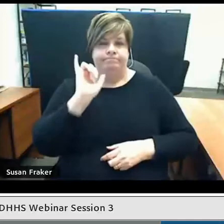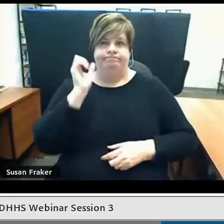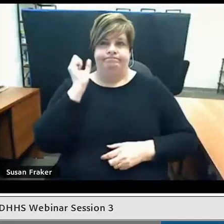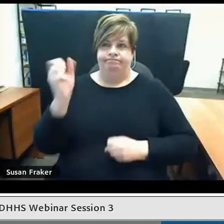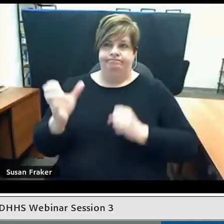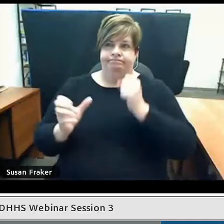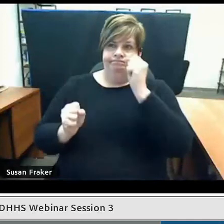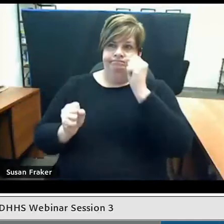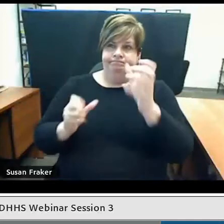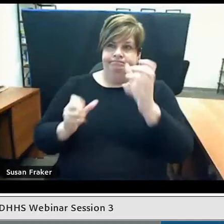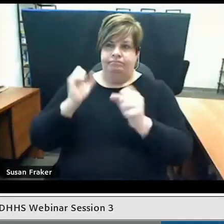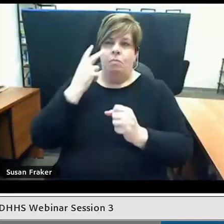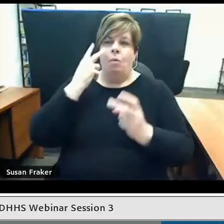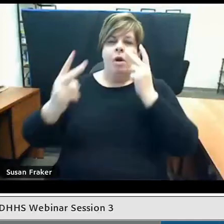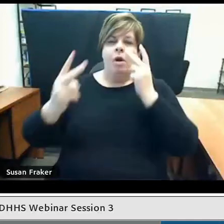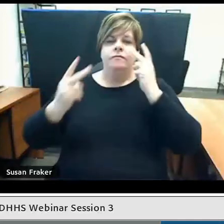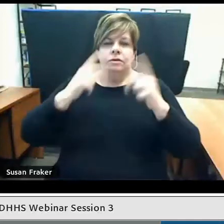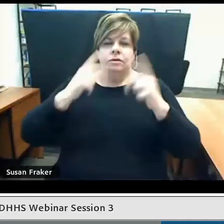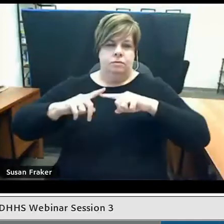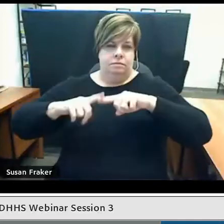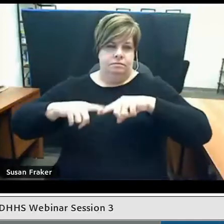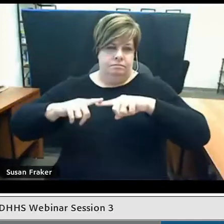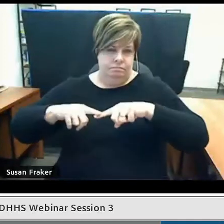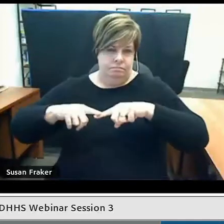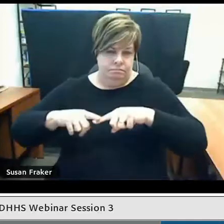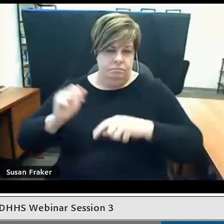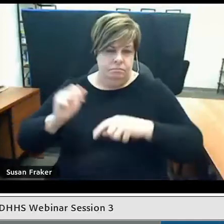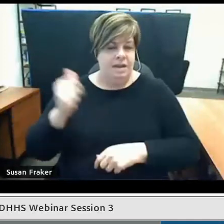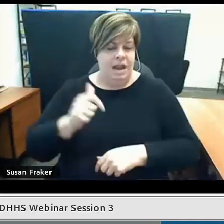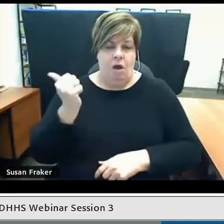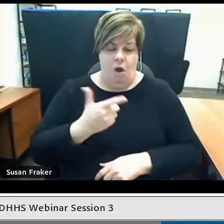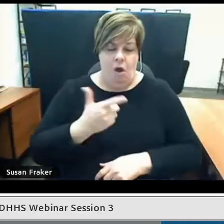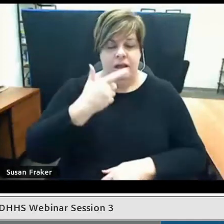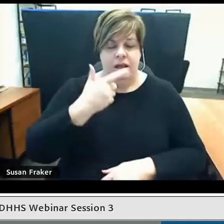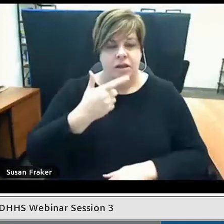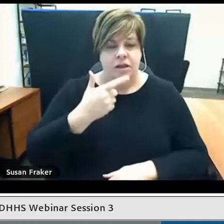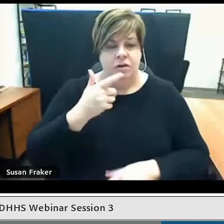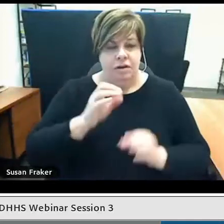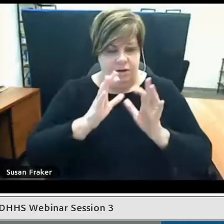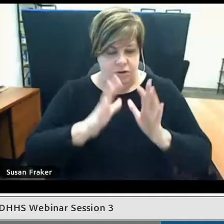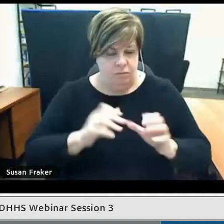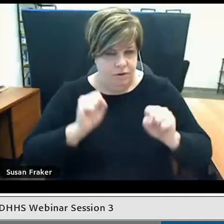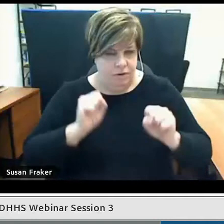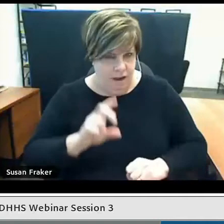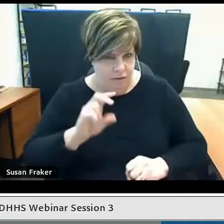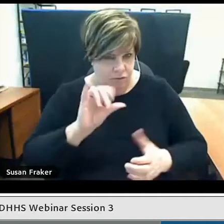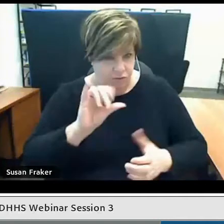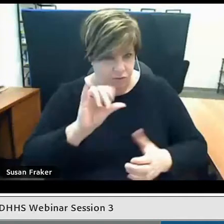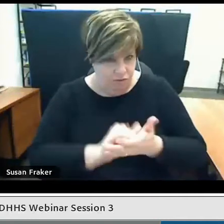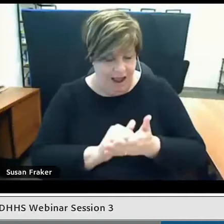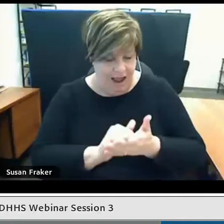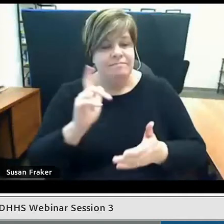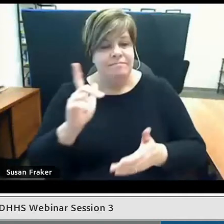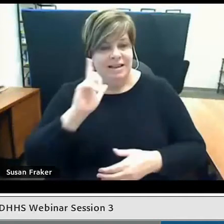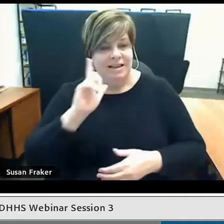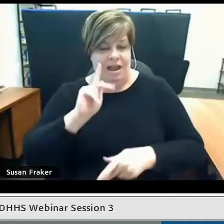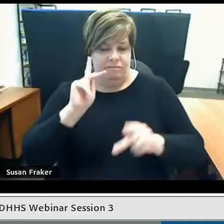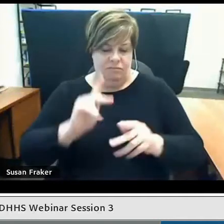into more visual concepts. Not all hearing interpreters are able to do that at the level that a deaf individual may be able